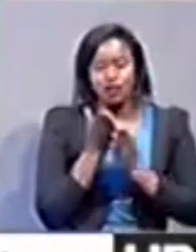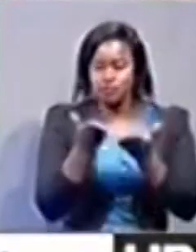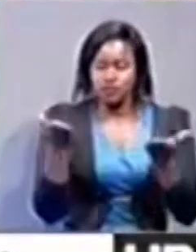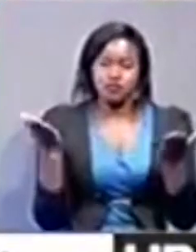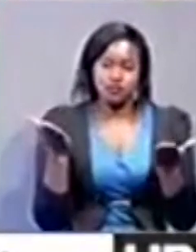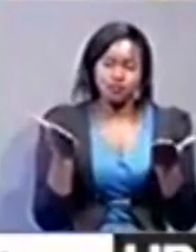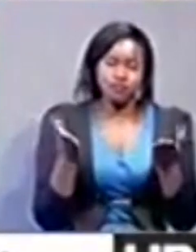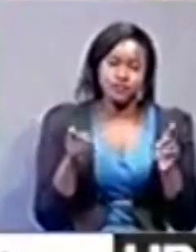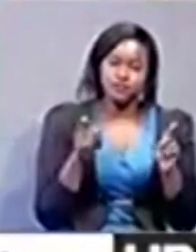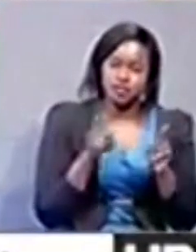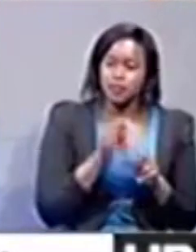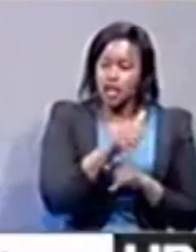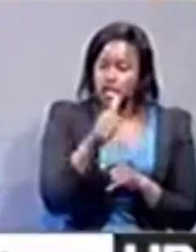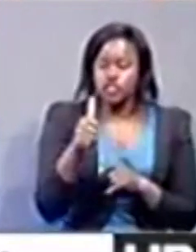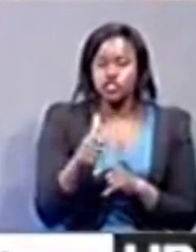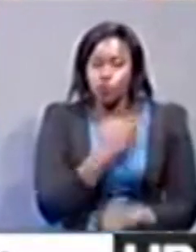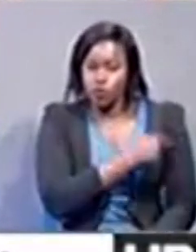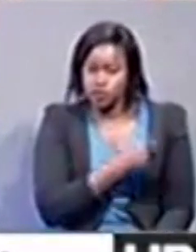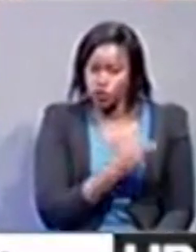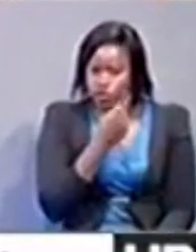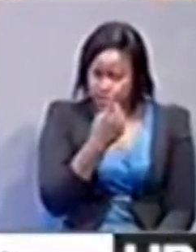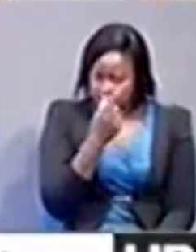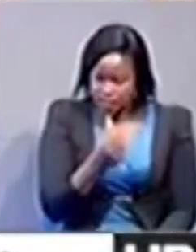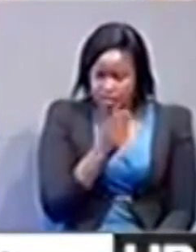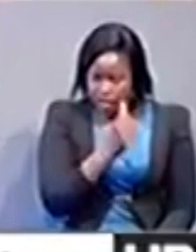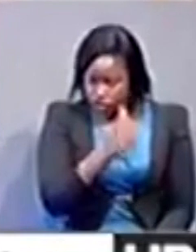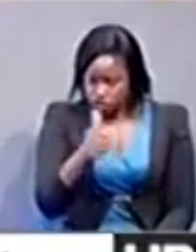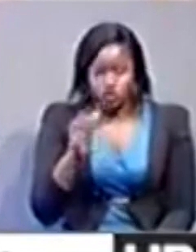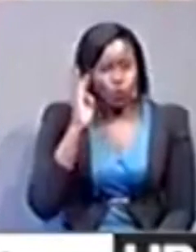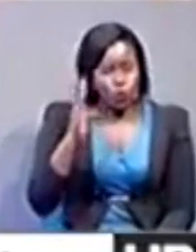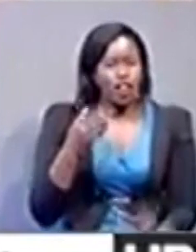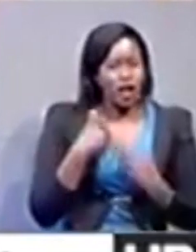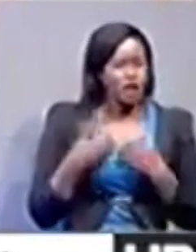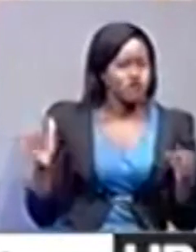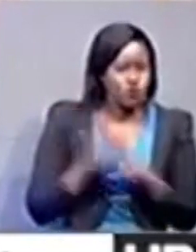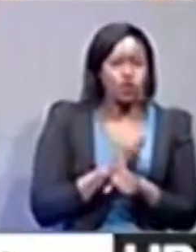and each of the 16 hospitals will soon have a fully equipped ICU ward.